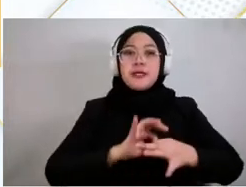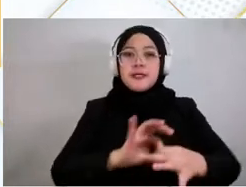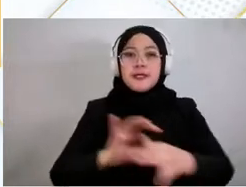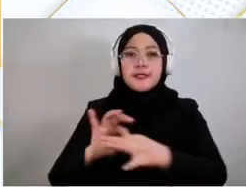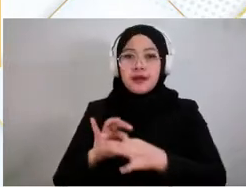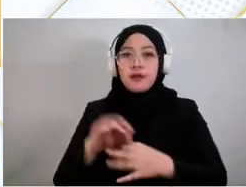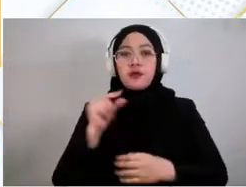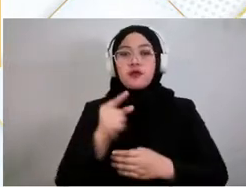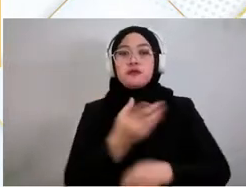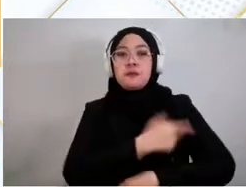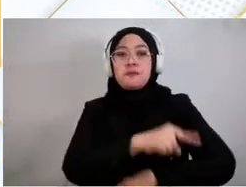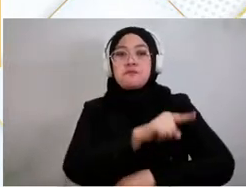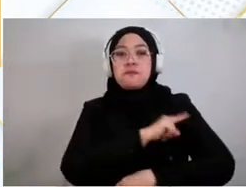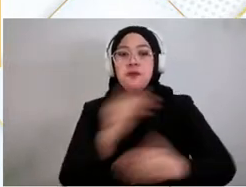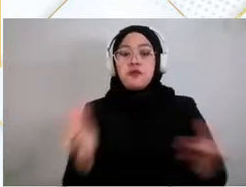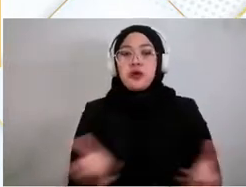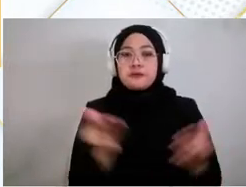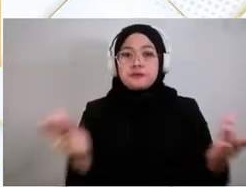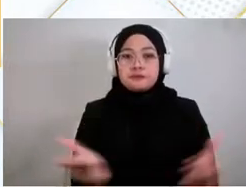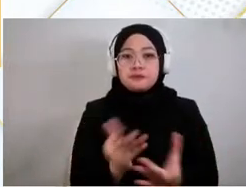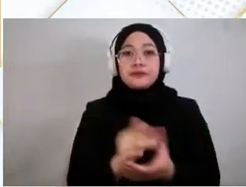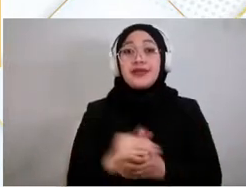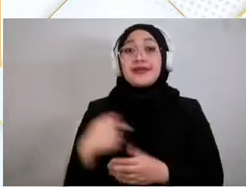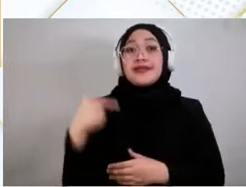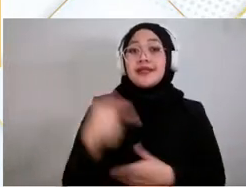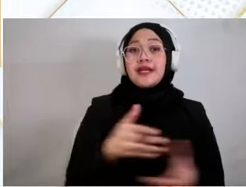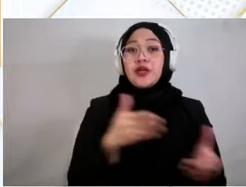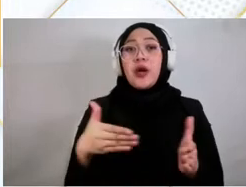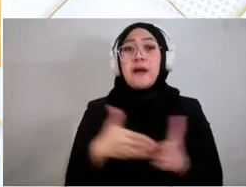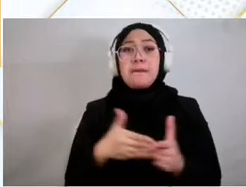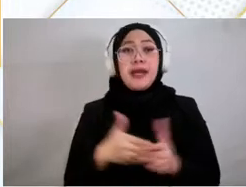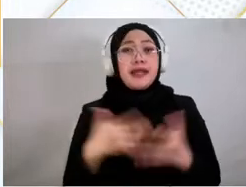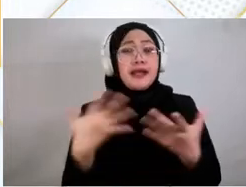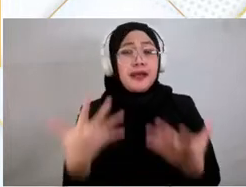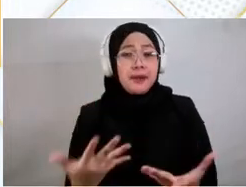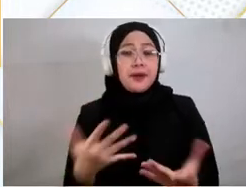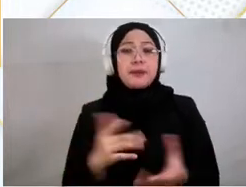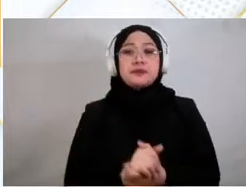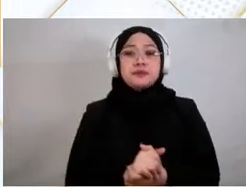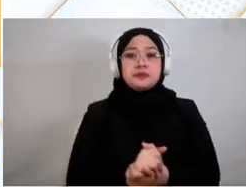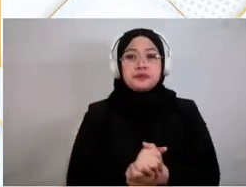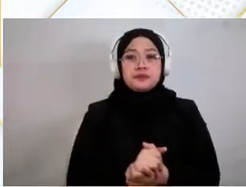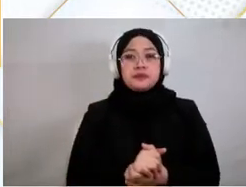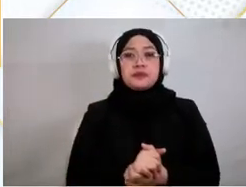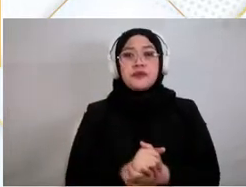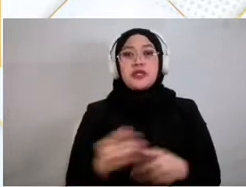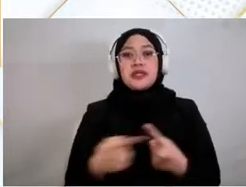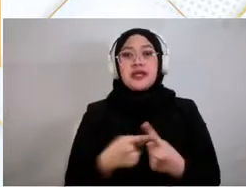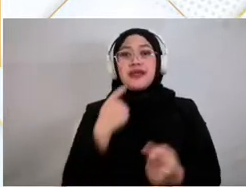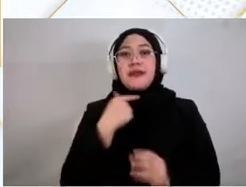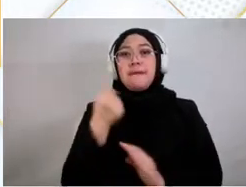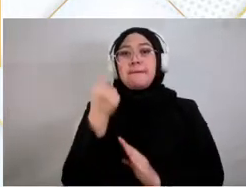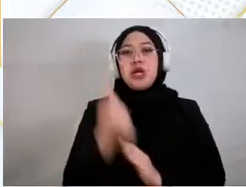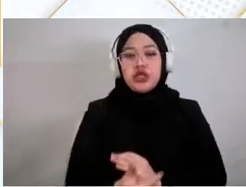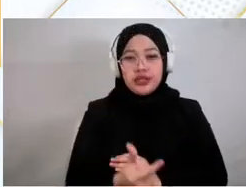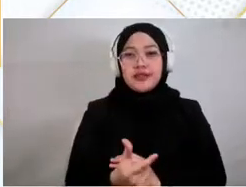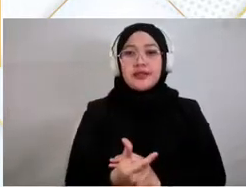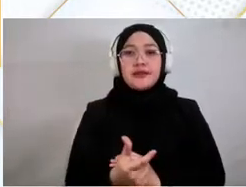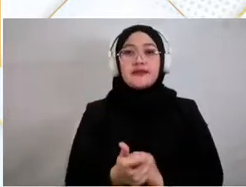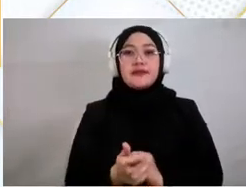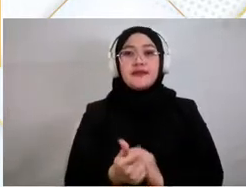capacity. Now we are moving to the challenge that we face. The first one is budget. I'm sure